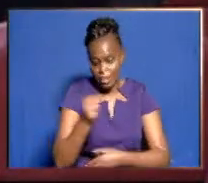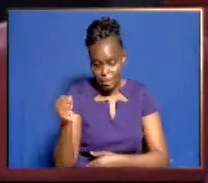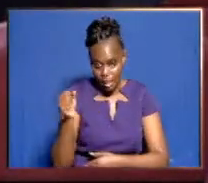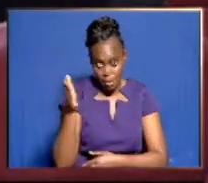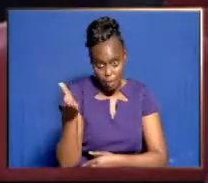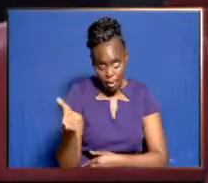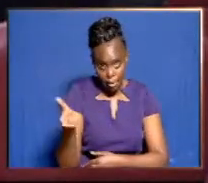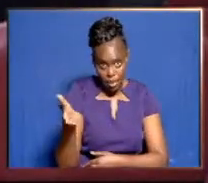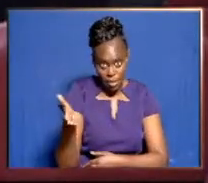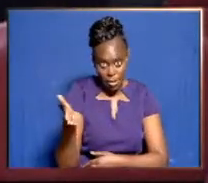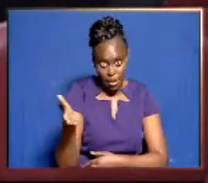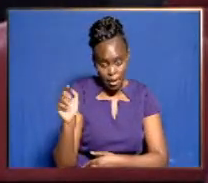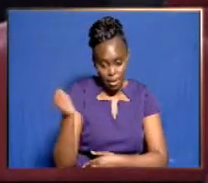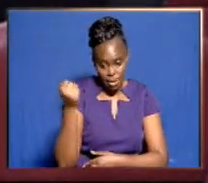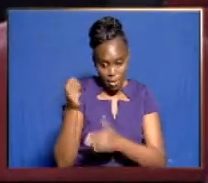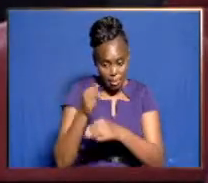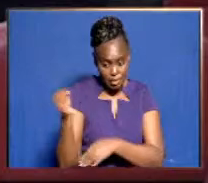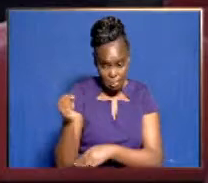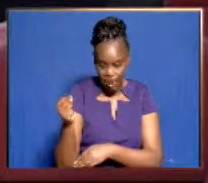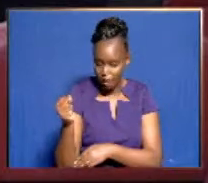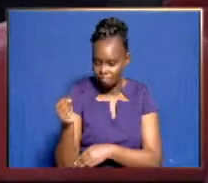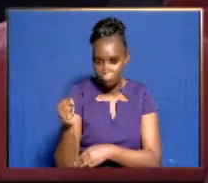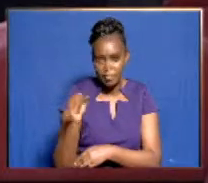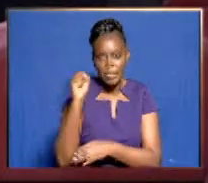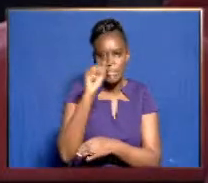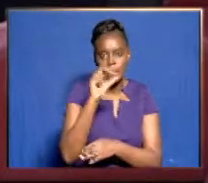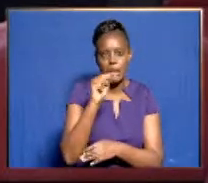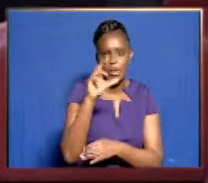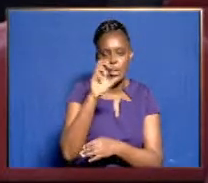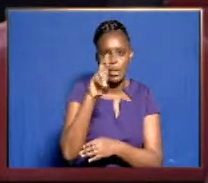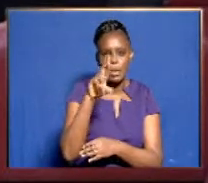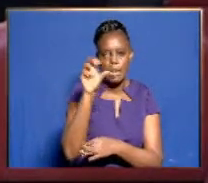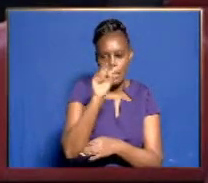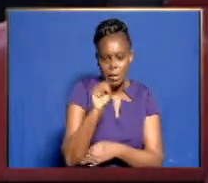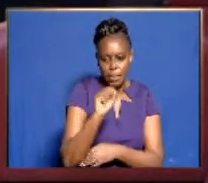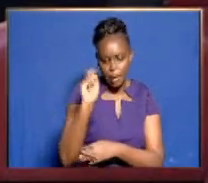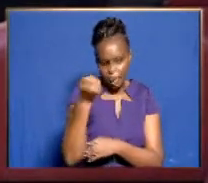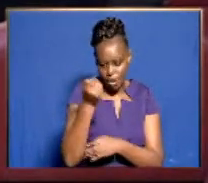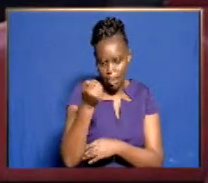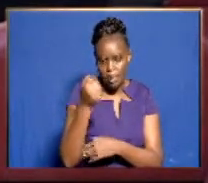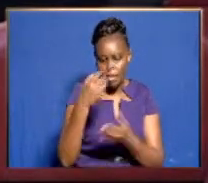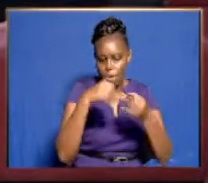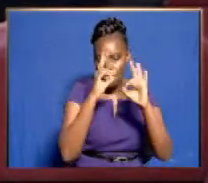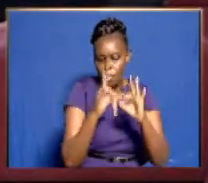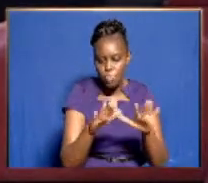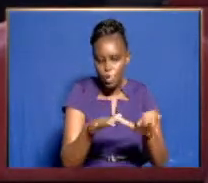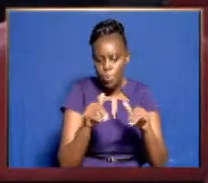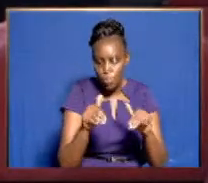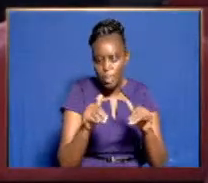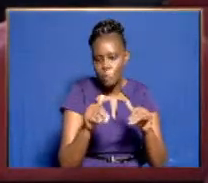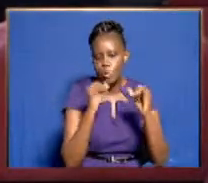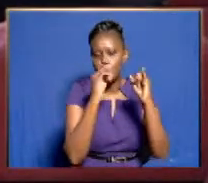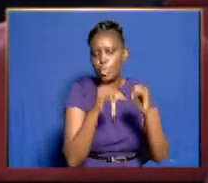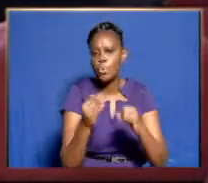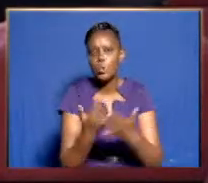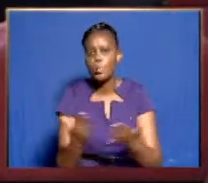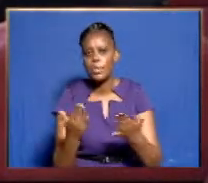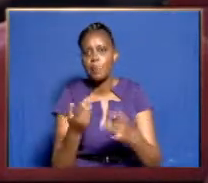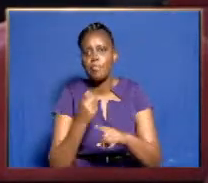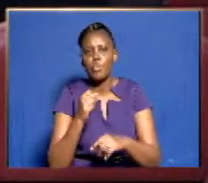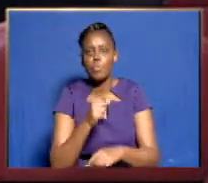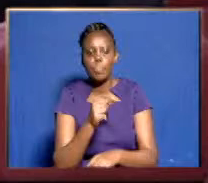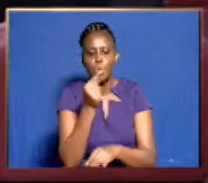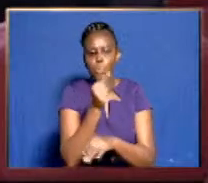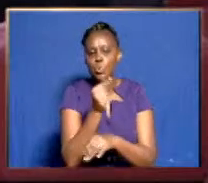border, there are no scanners. And therefore, Kenyan officers wait for you images from the Ugandan